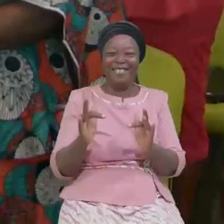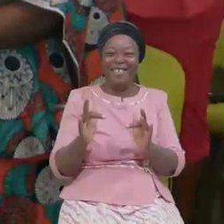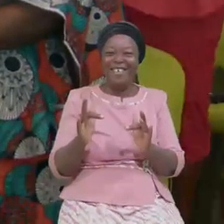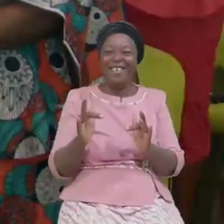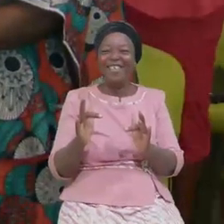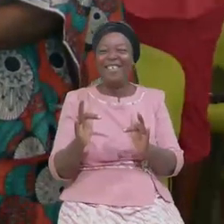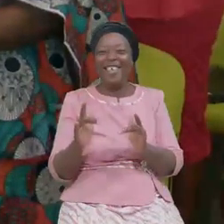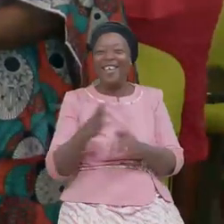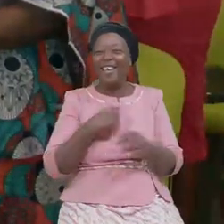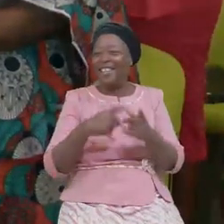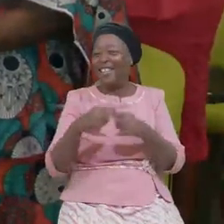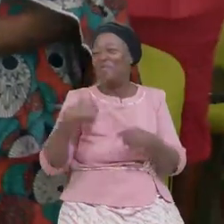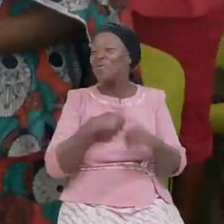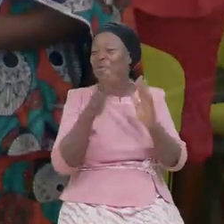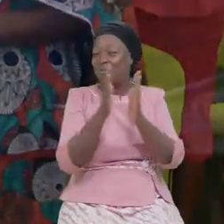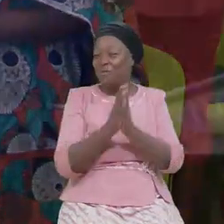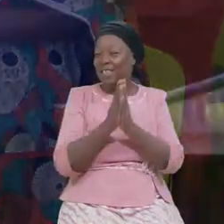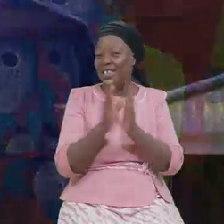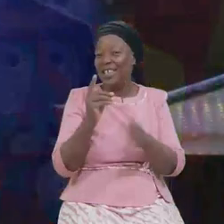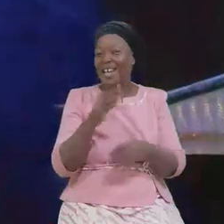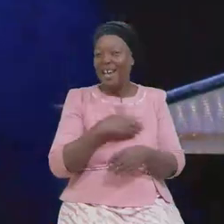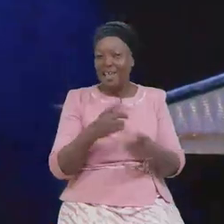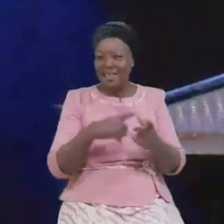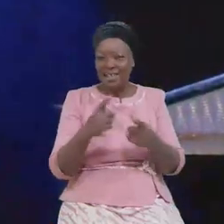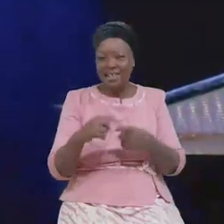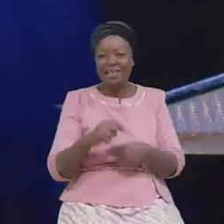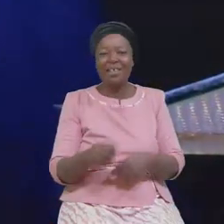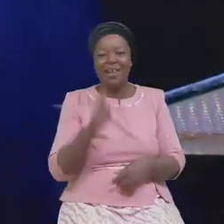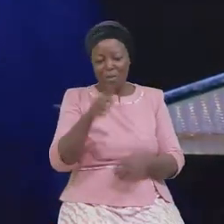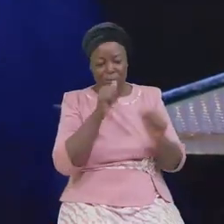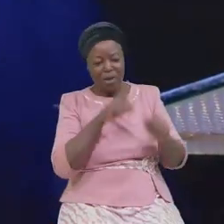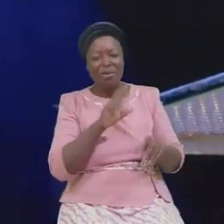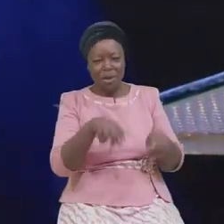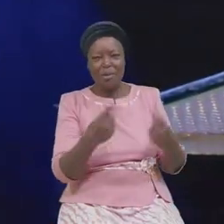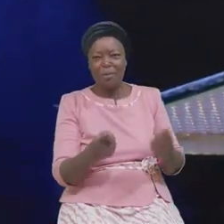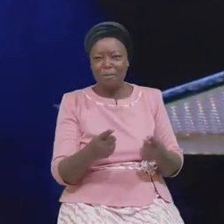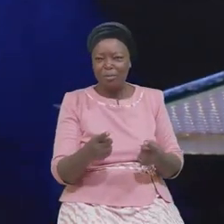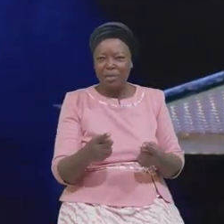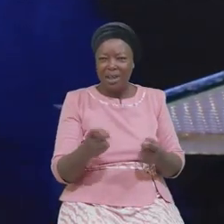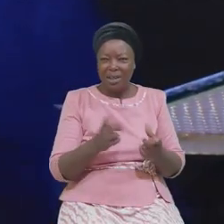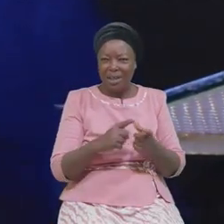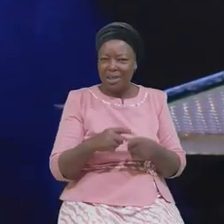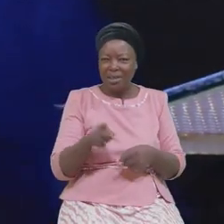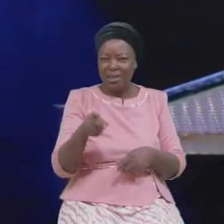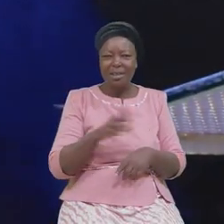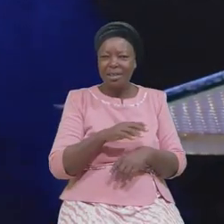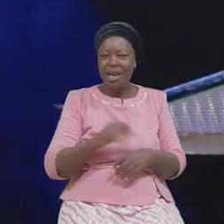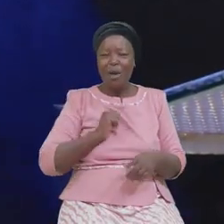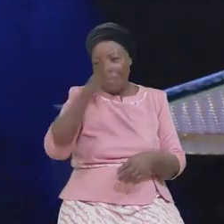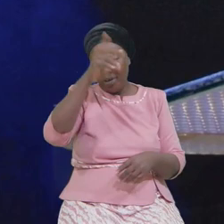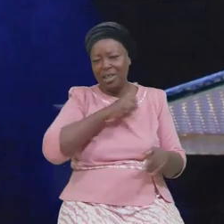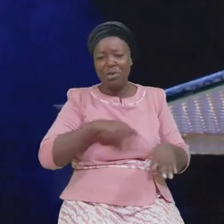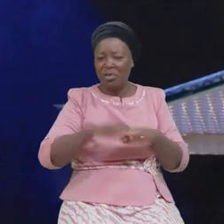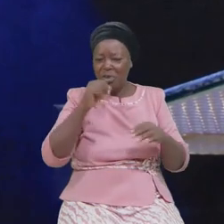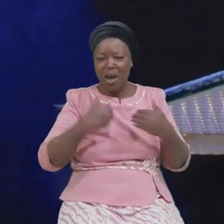And then we prayed. And so I said, God bless you. And they didn't have time to touch the people. They just stayed there.